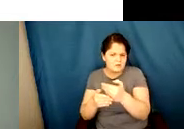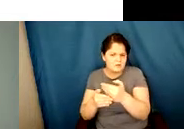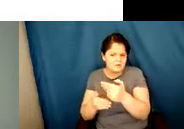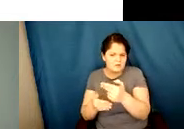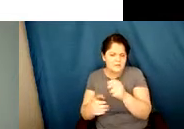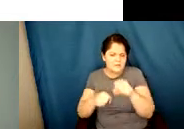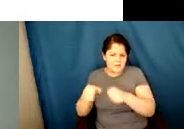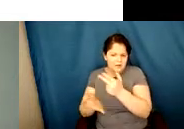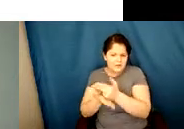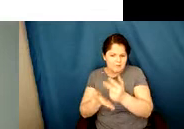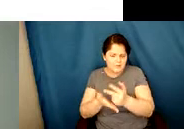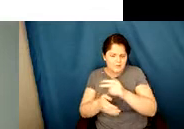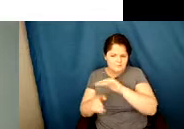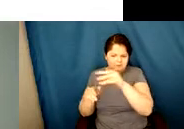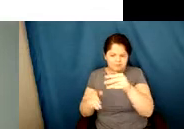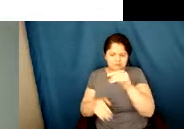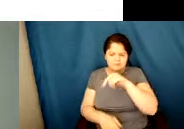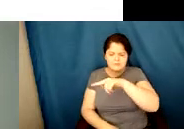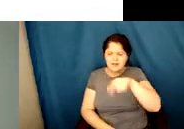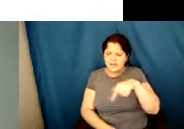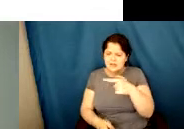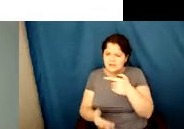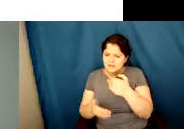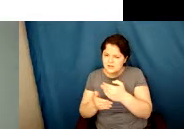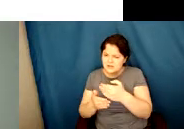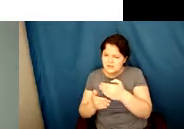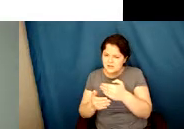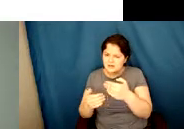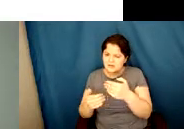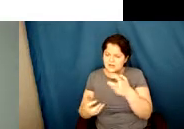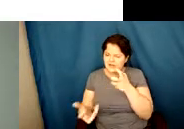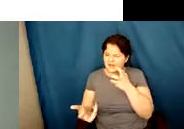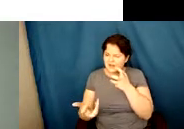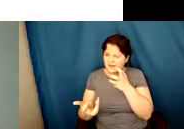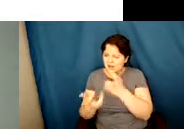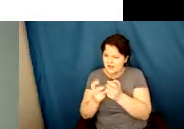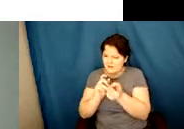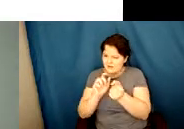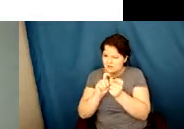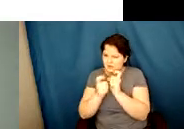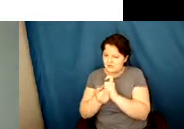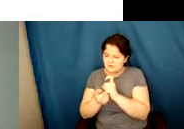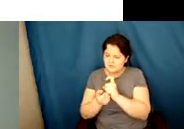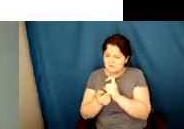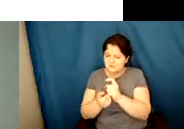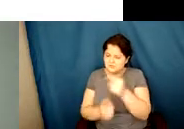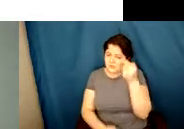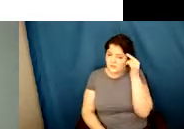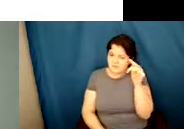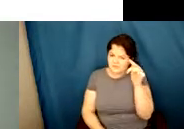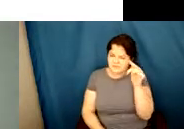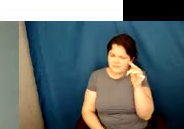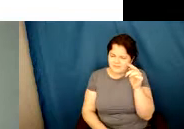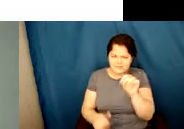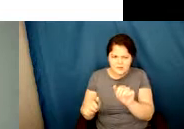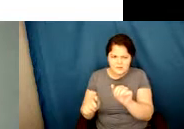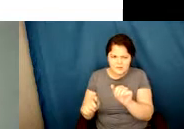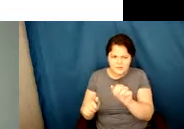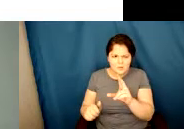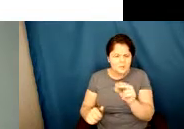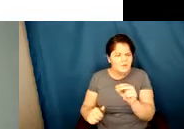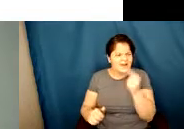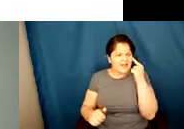is certainly going to be adapted so that potentially, well, maybe I'm thinking of a different project